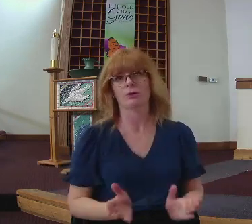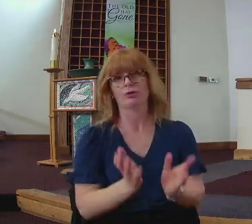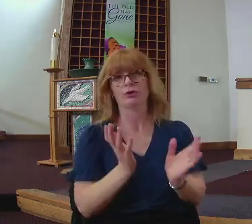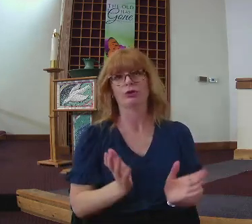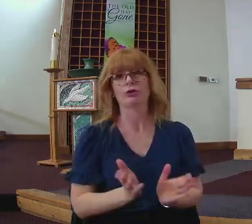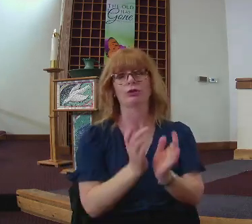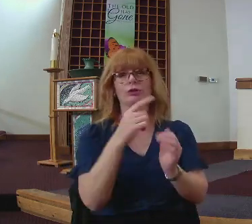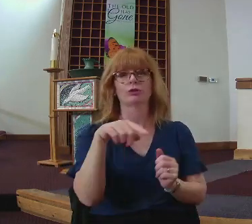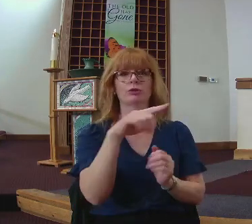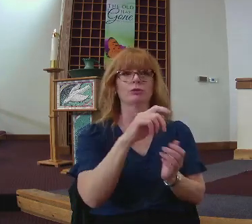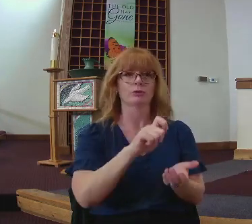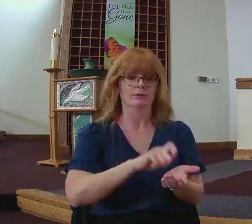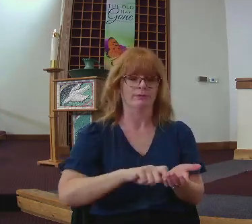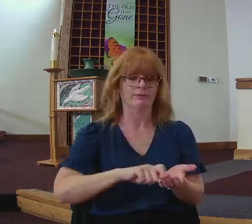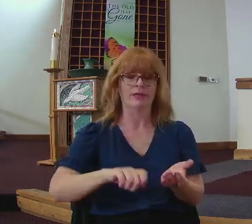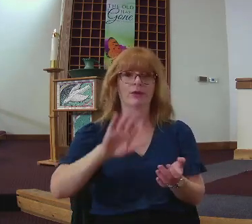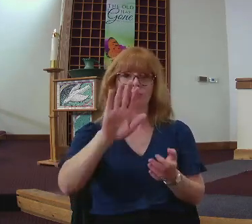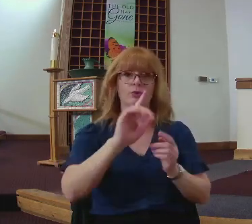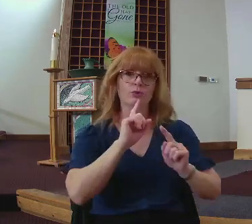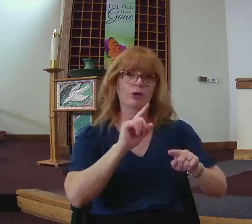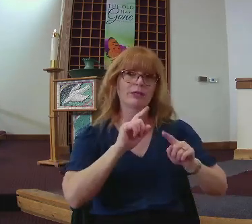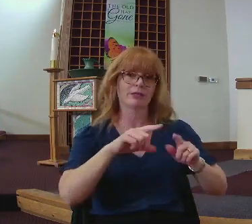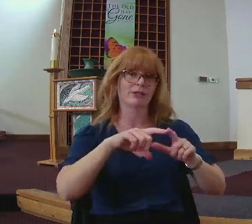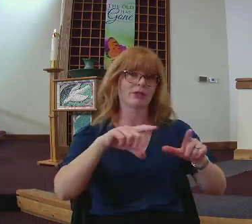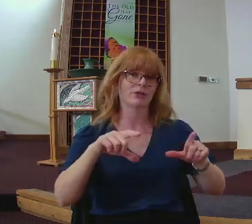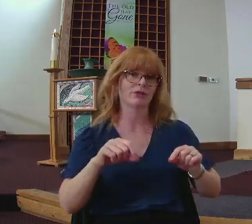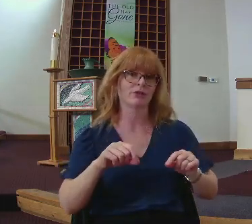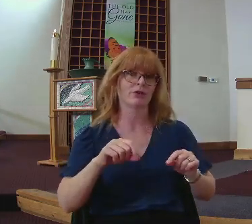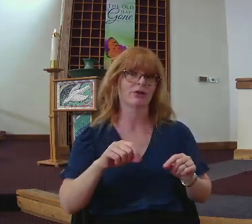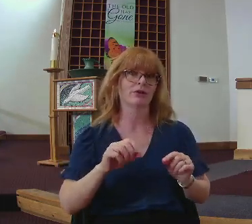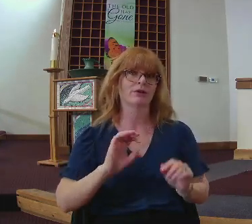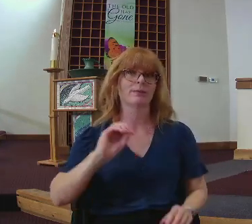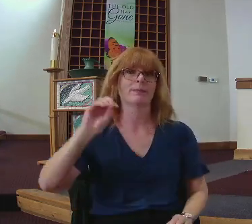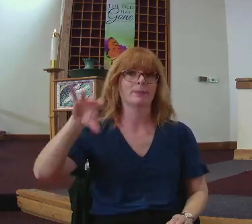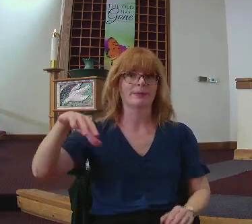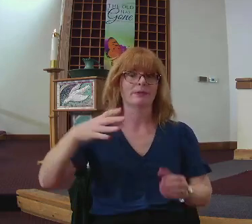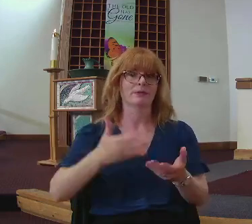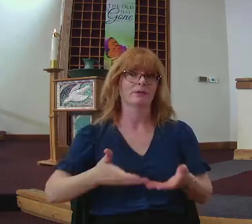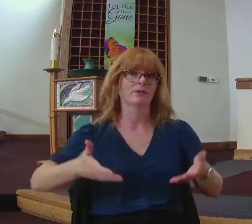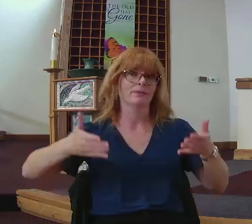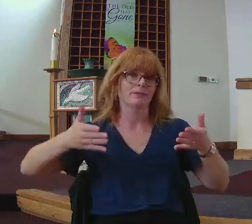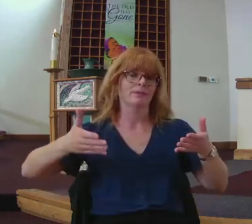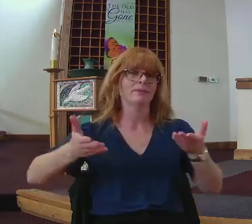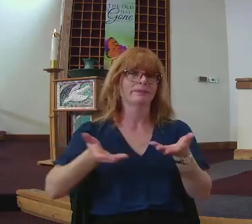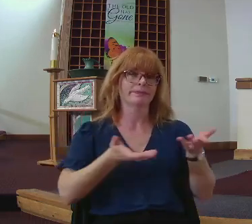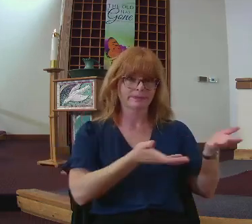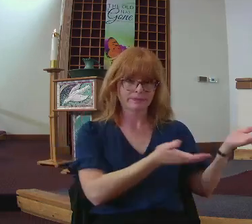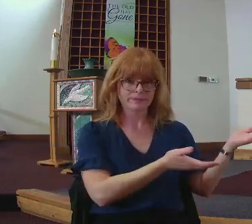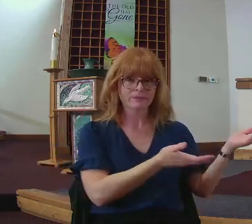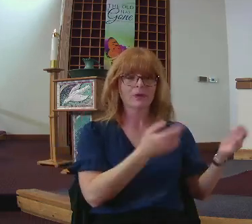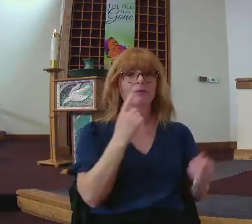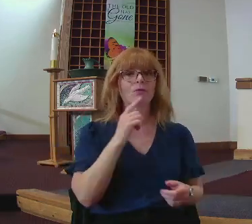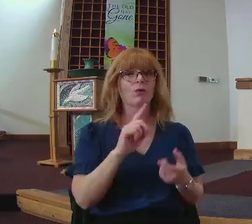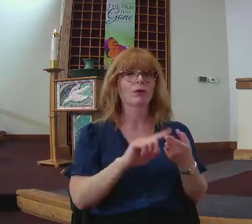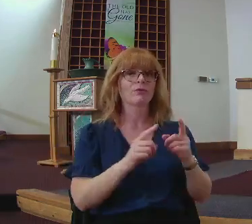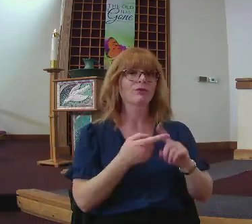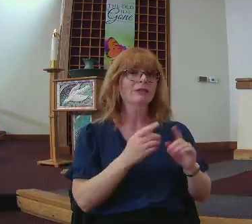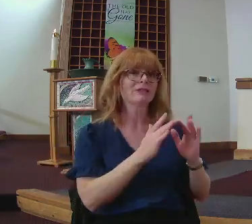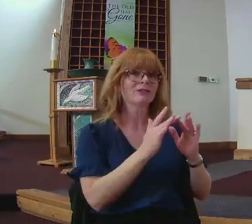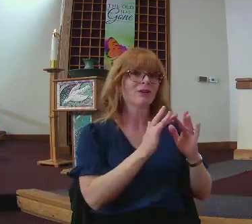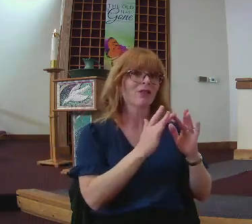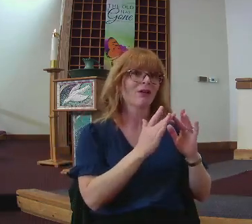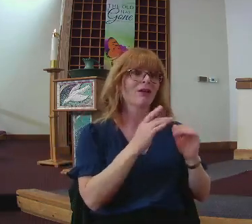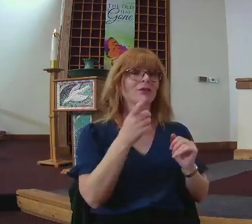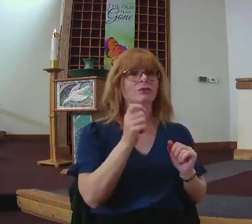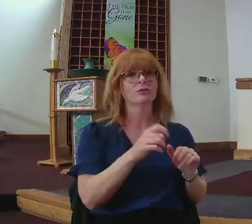the bottom of your attendance card and place that in the offering plate. And for our friends online, if you would type that in